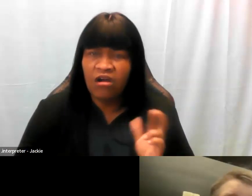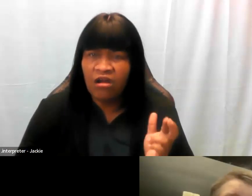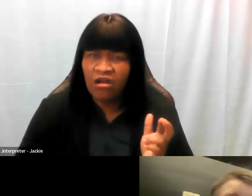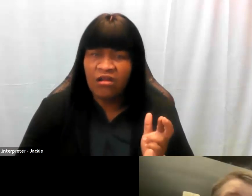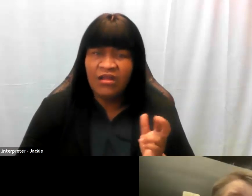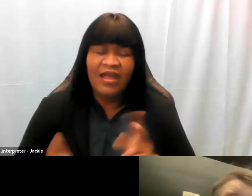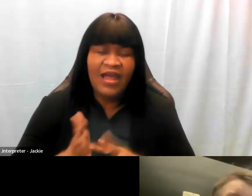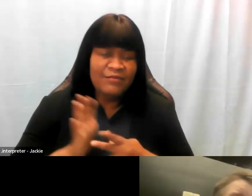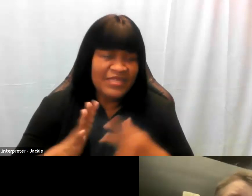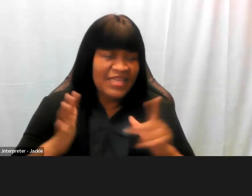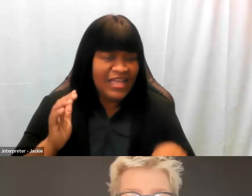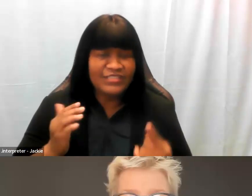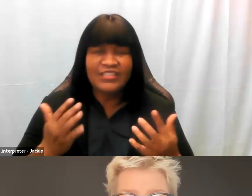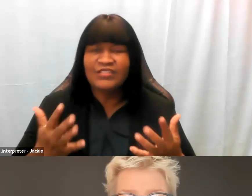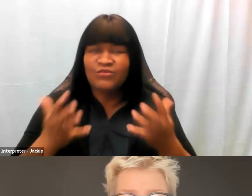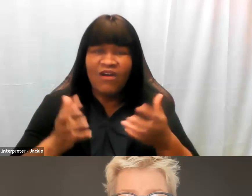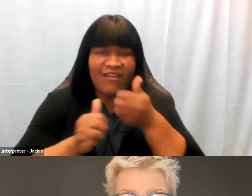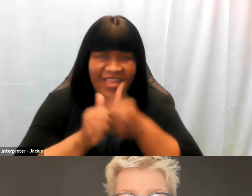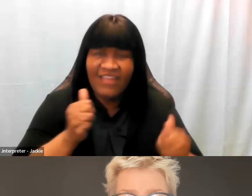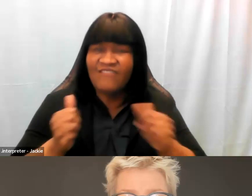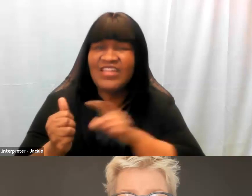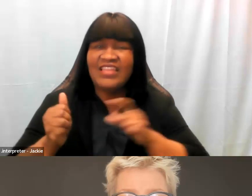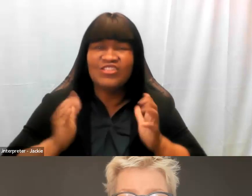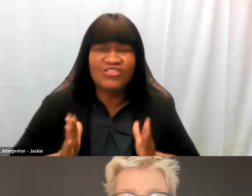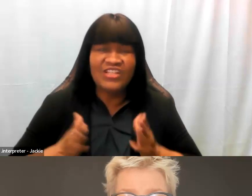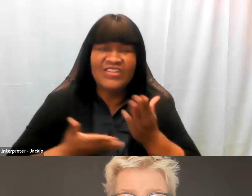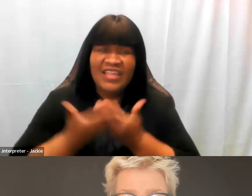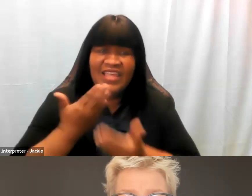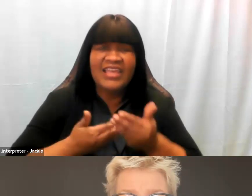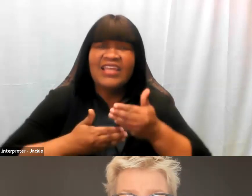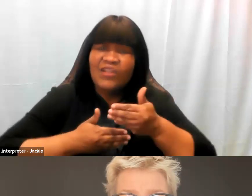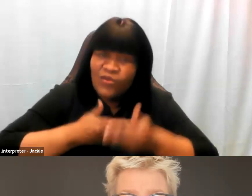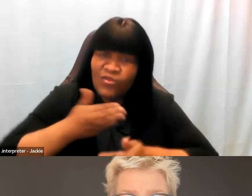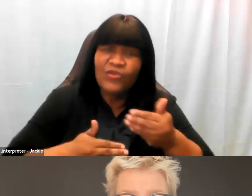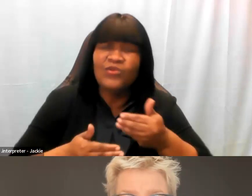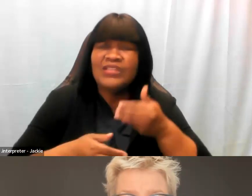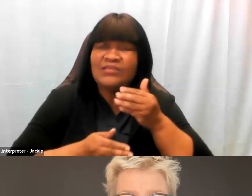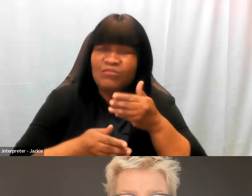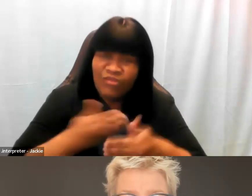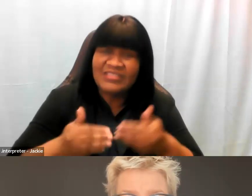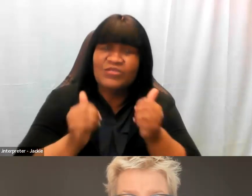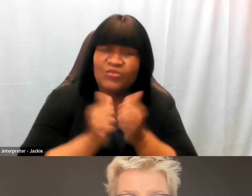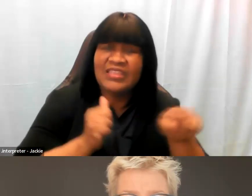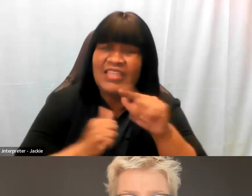I just want to hold every legislator's hand and walk through this process with them because